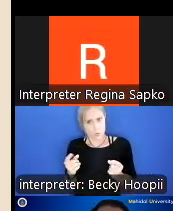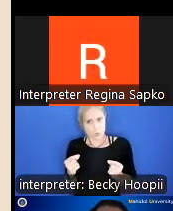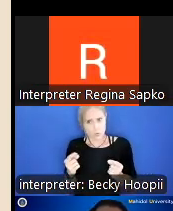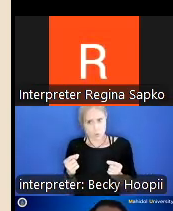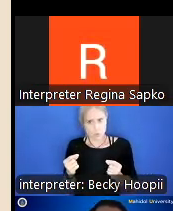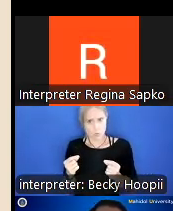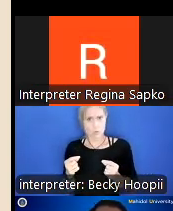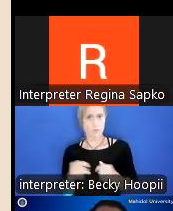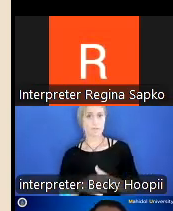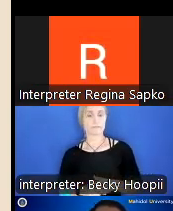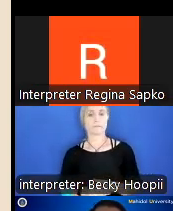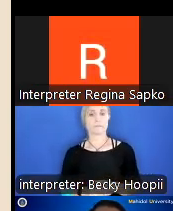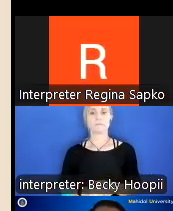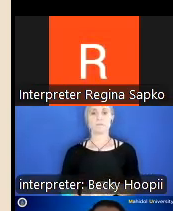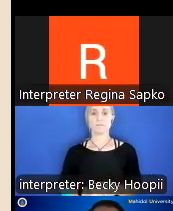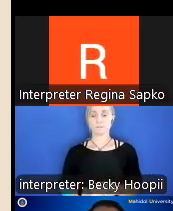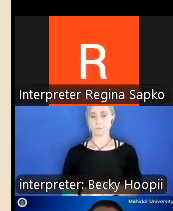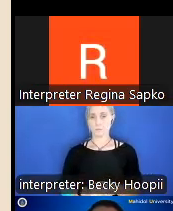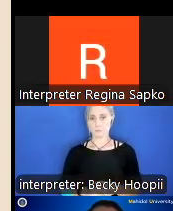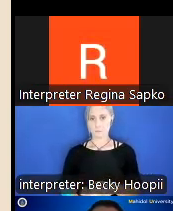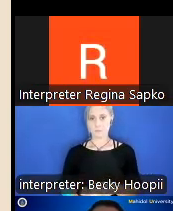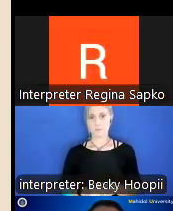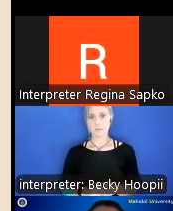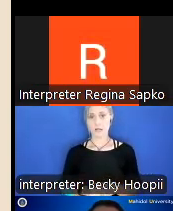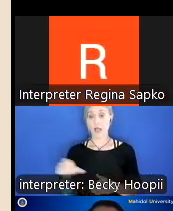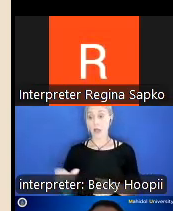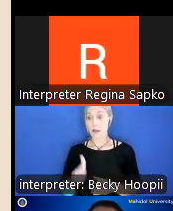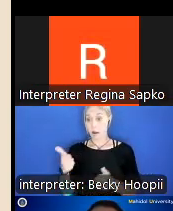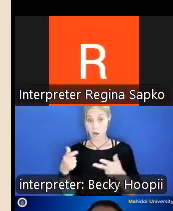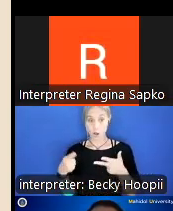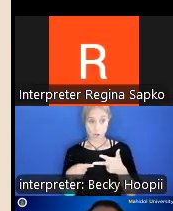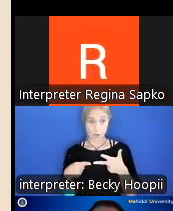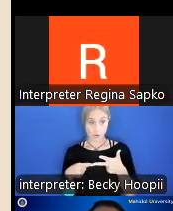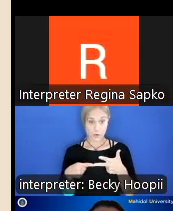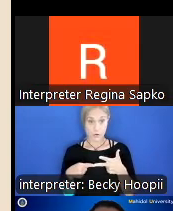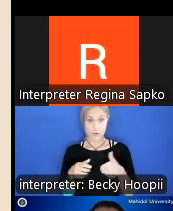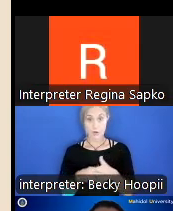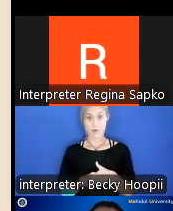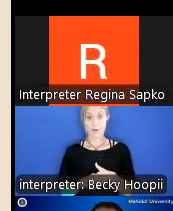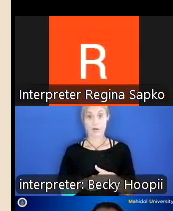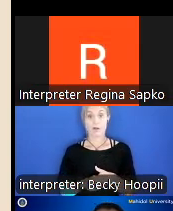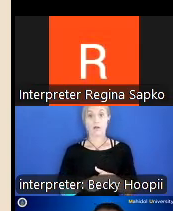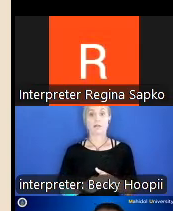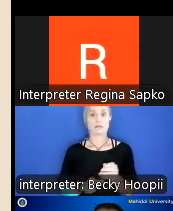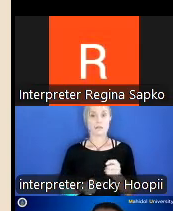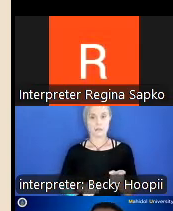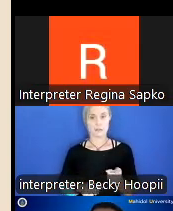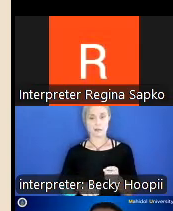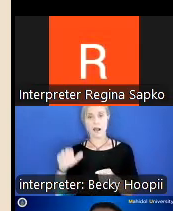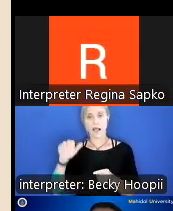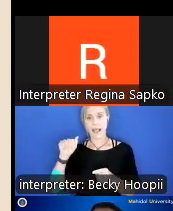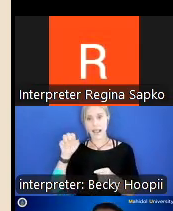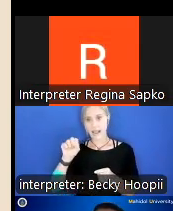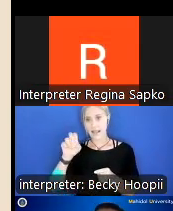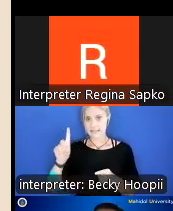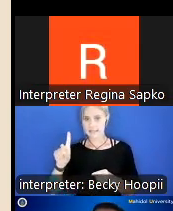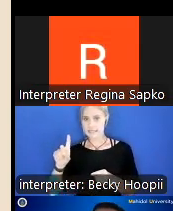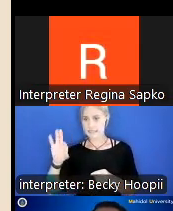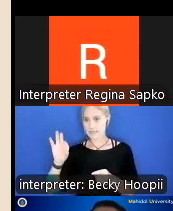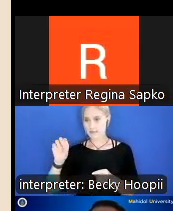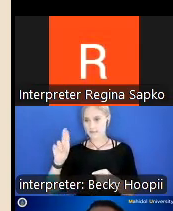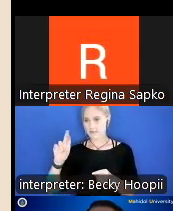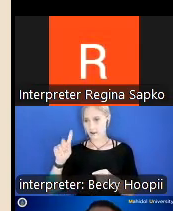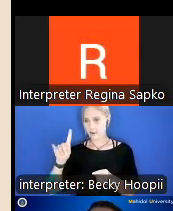And folks, another thing is about Autistic Thai Foundation. Try to provide the specialized training